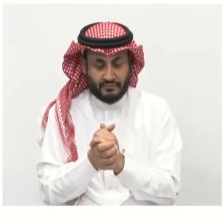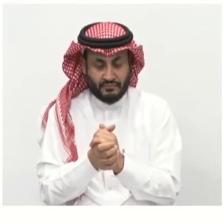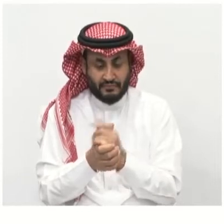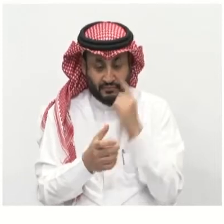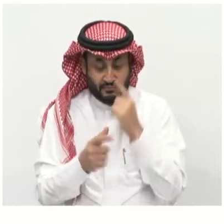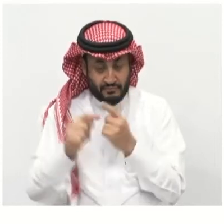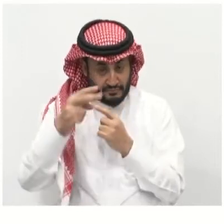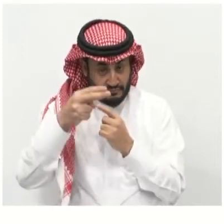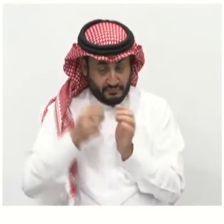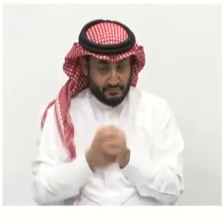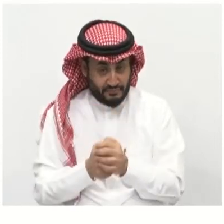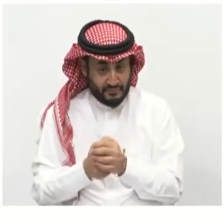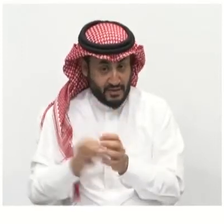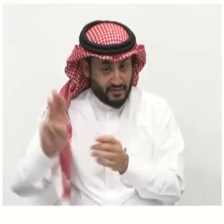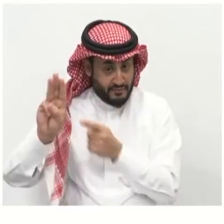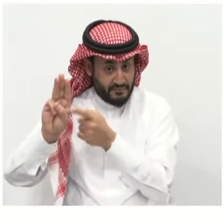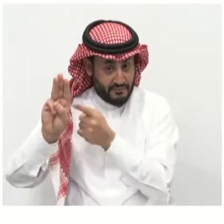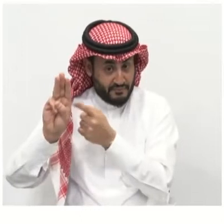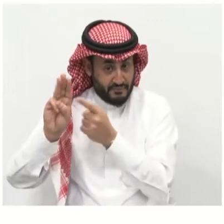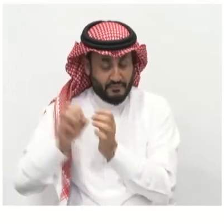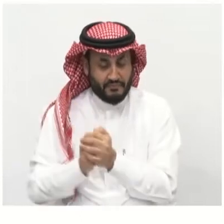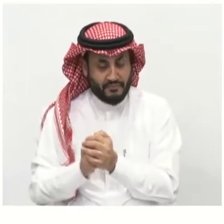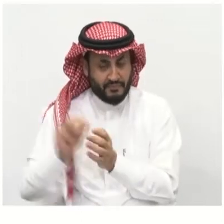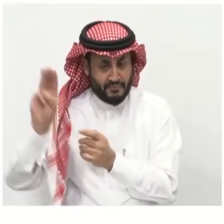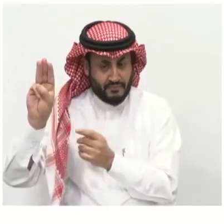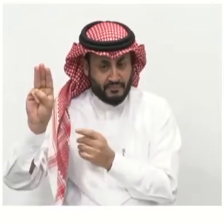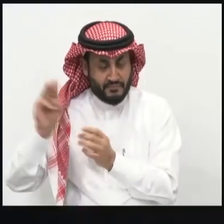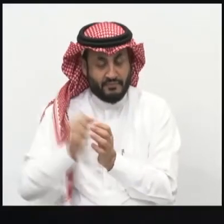TH. This one sounds like this.